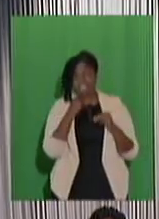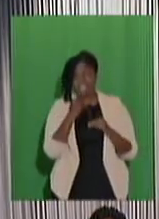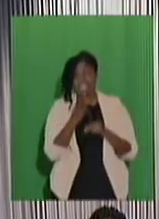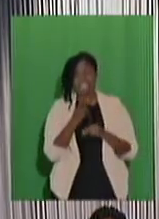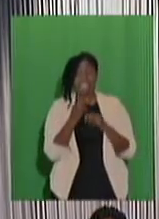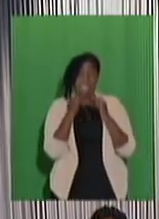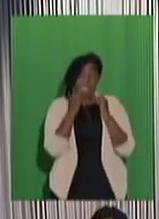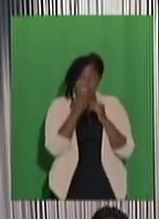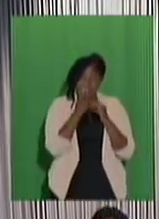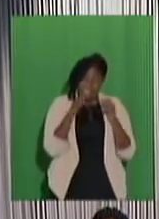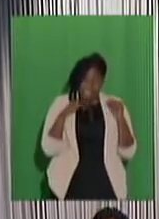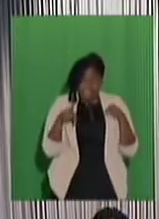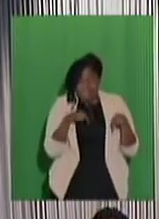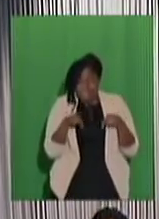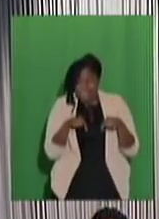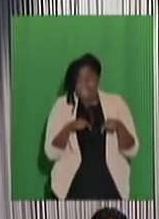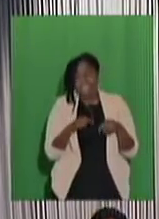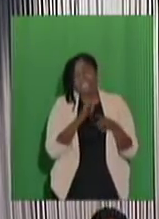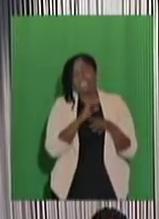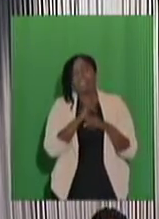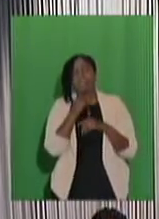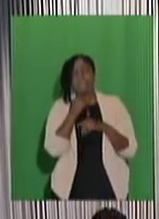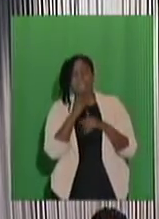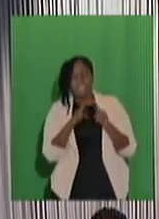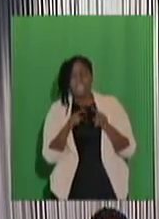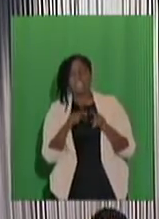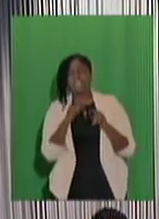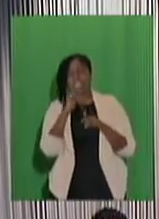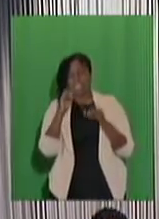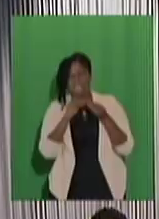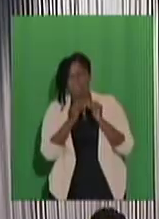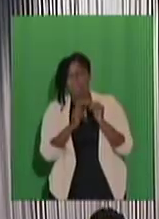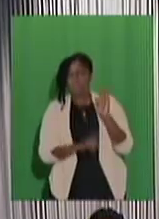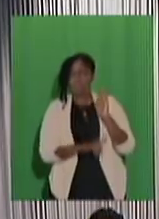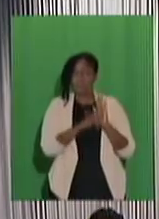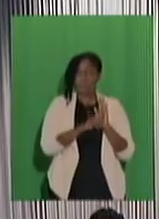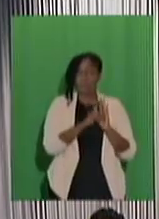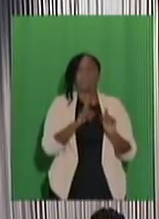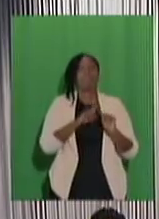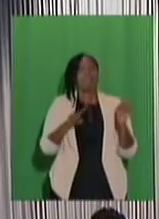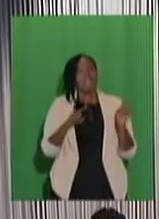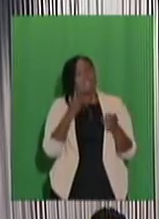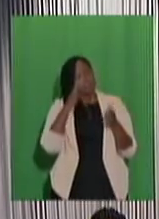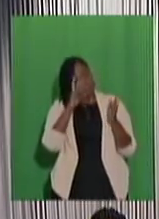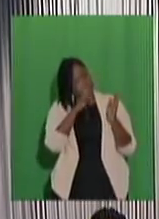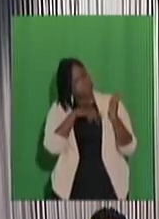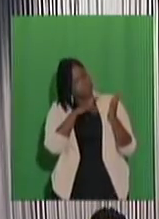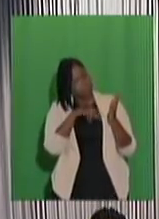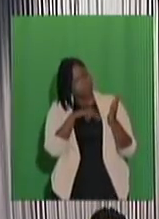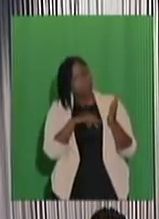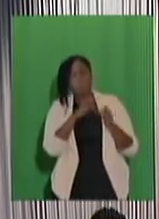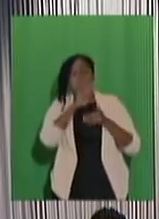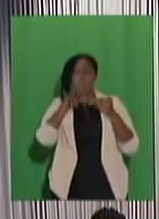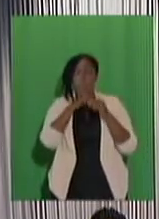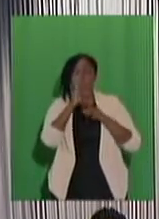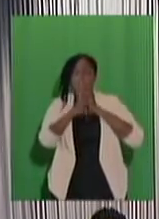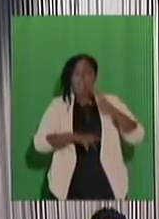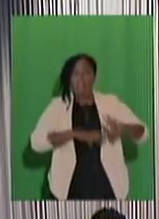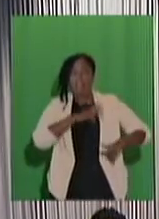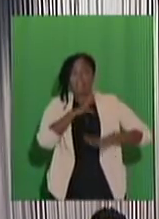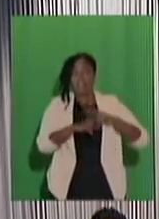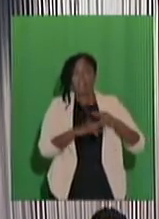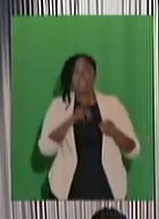figures, and in looking at the worldwide death to recovery ratio is 21% dying